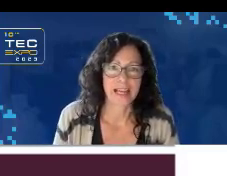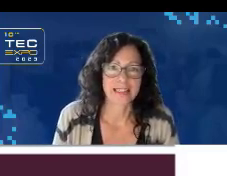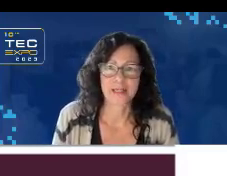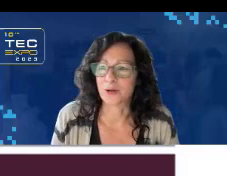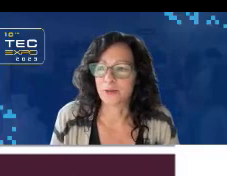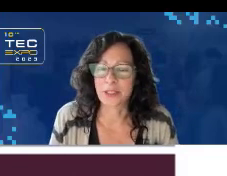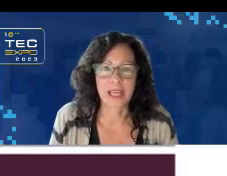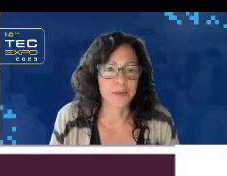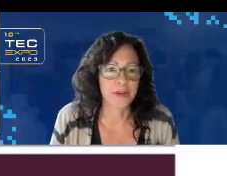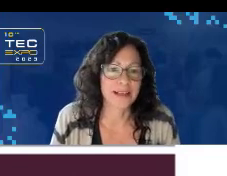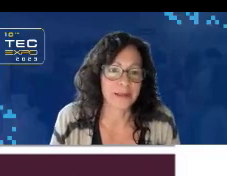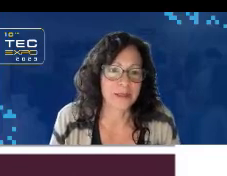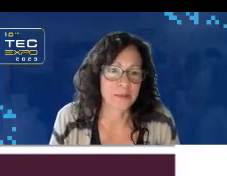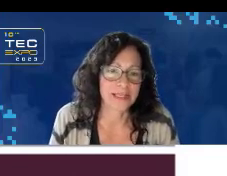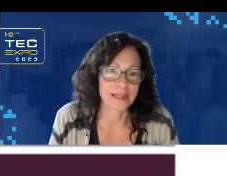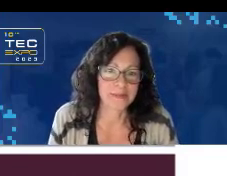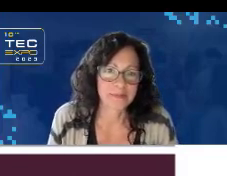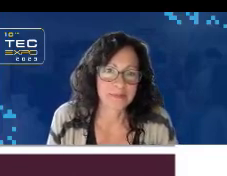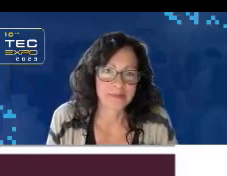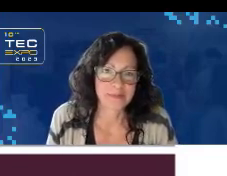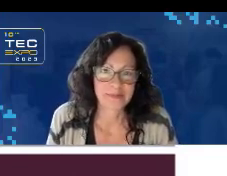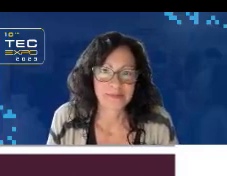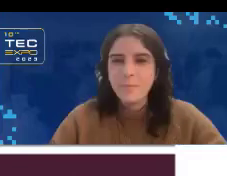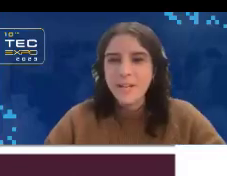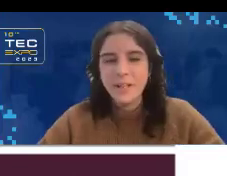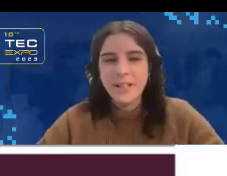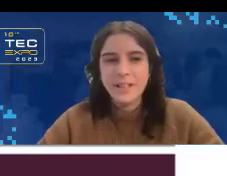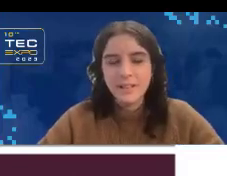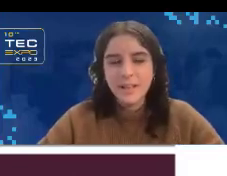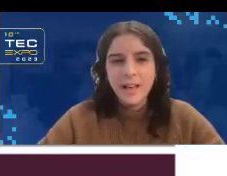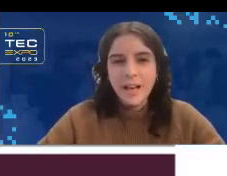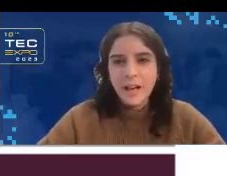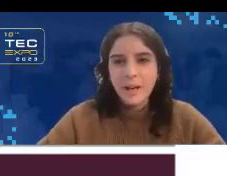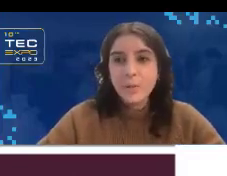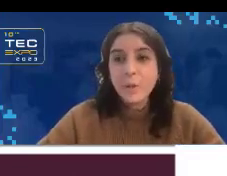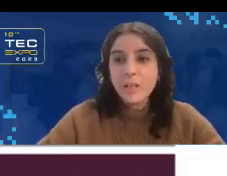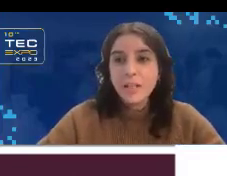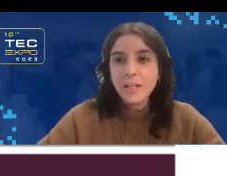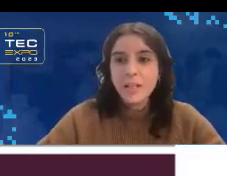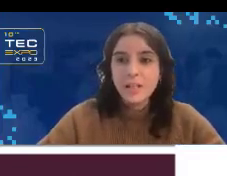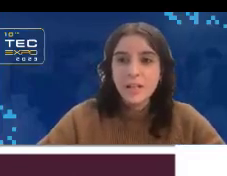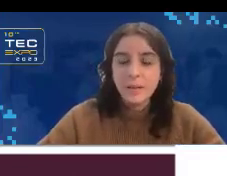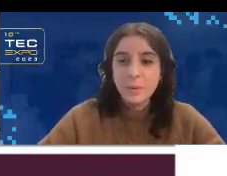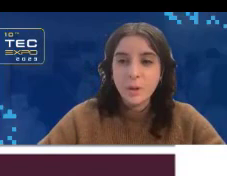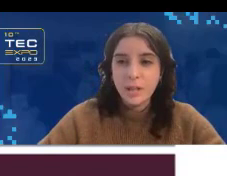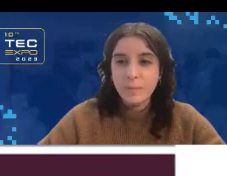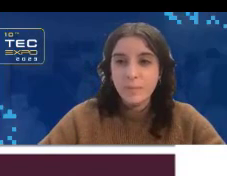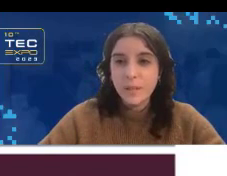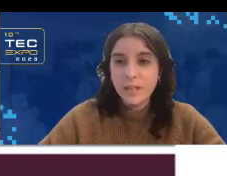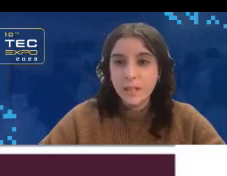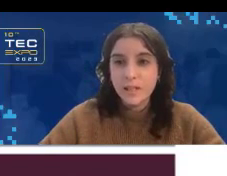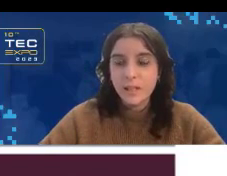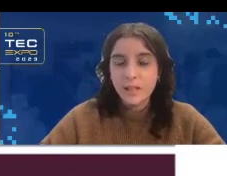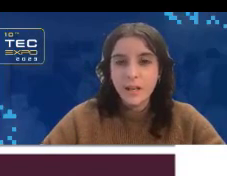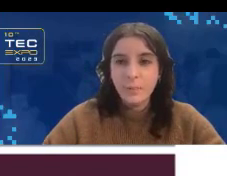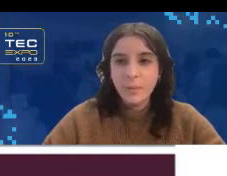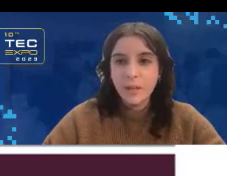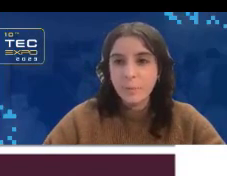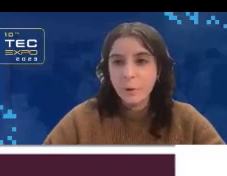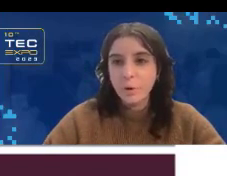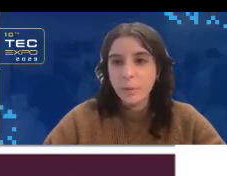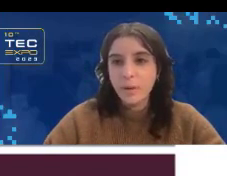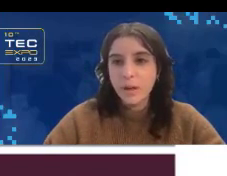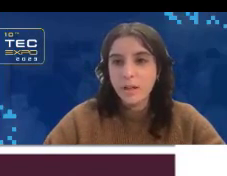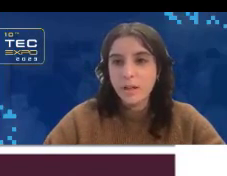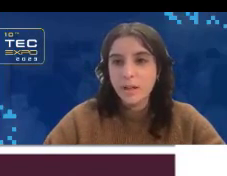And I'm going to pass this over to Gabrielle now to speak to. Great. Thank you, Lisa. So as Lisa has already discussed,